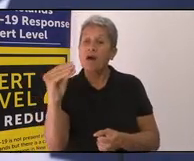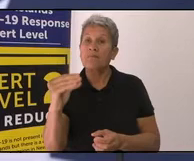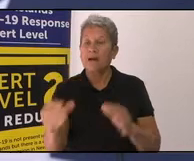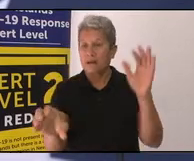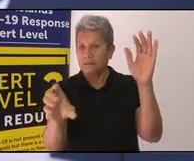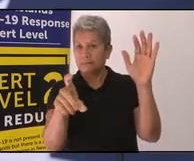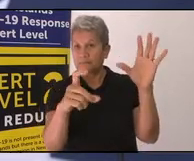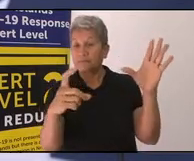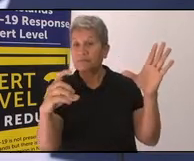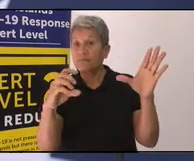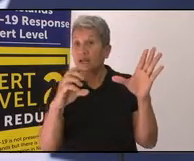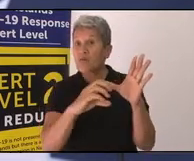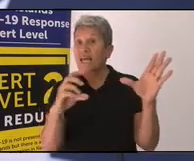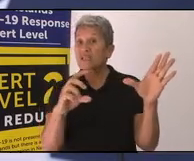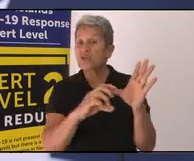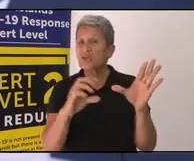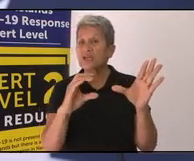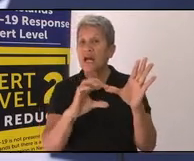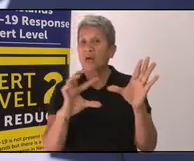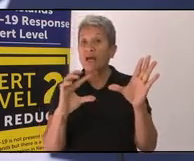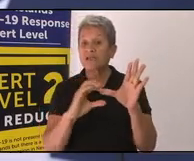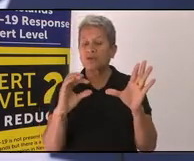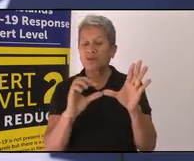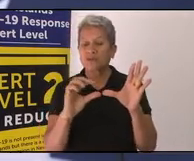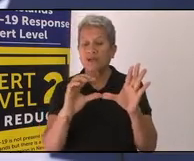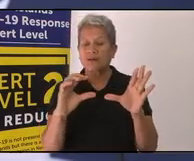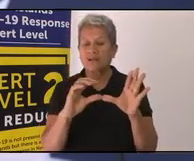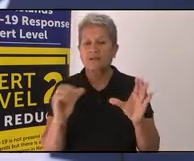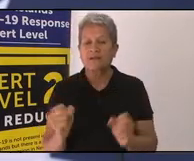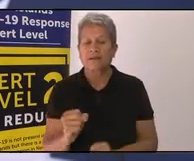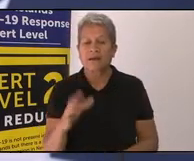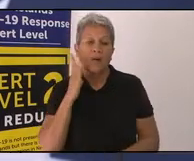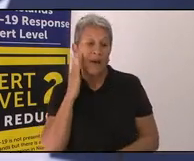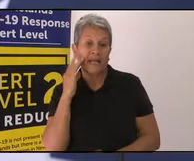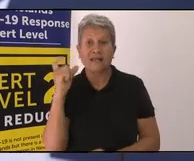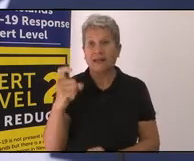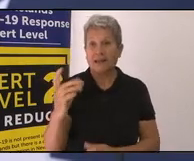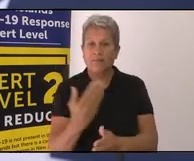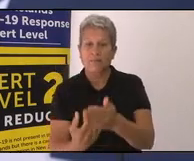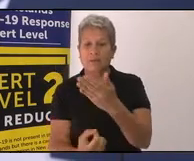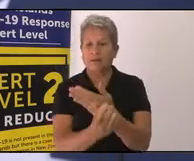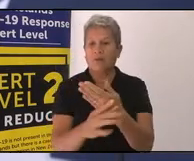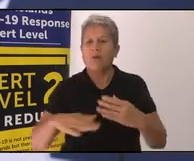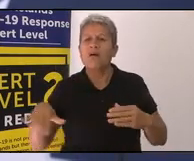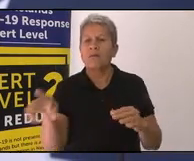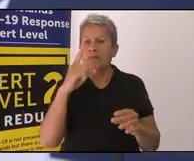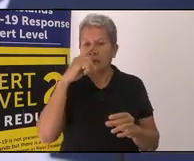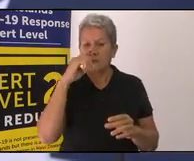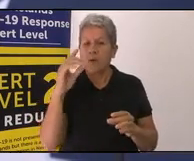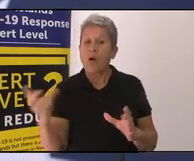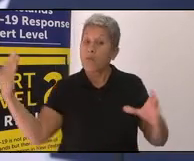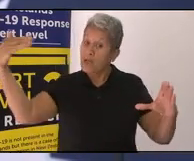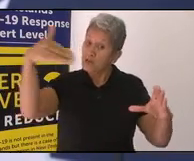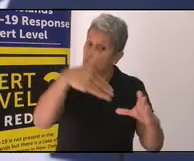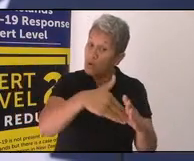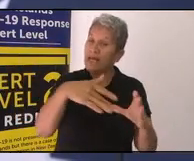other stakeholders to confirm details soon. When it does happen, all people returning will